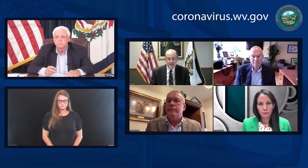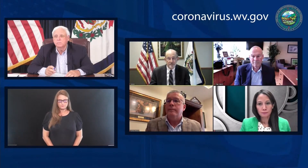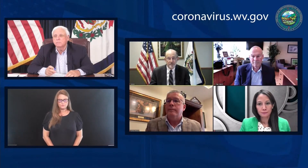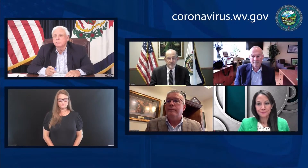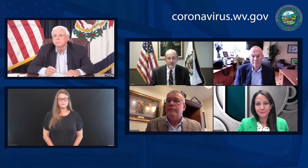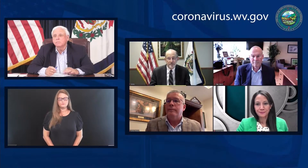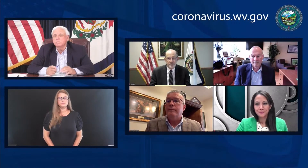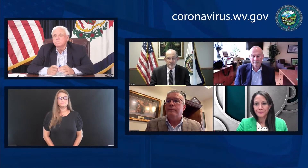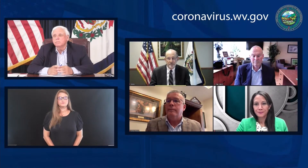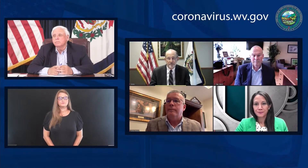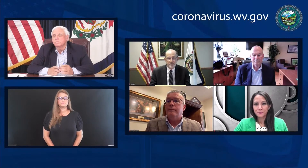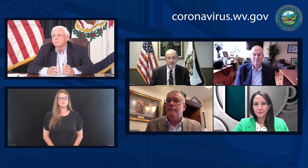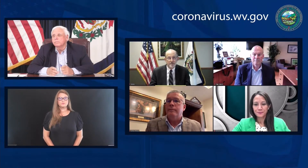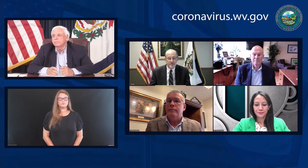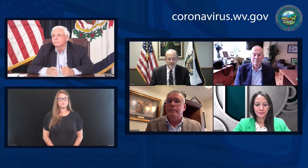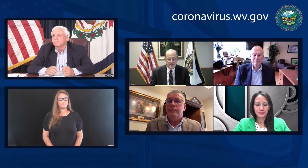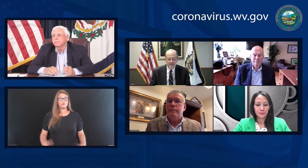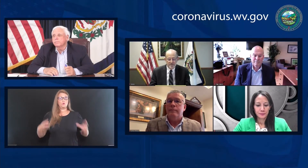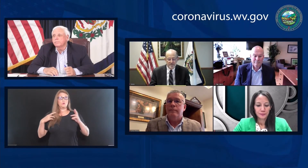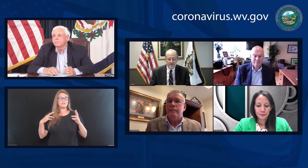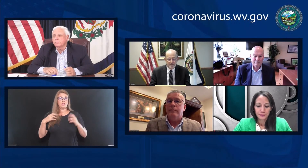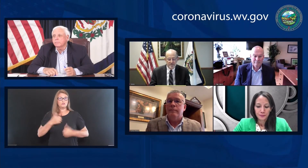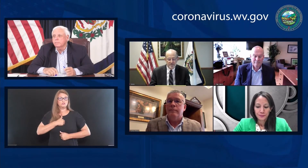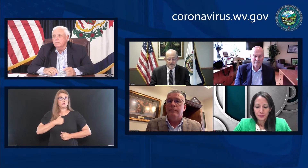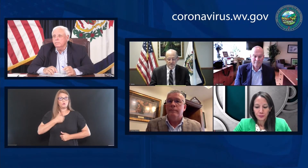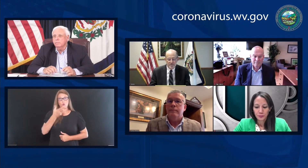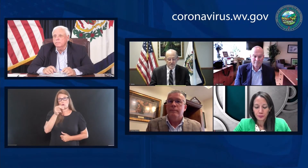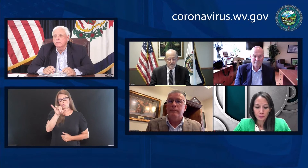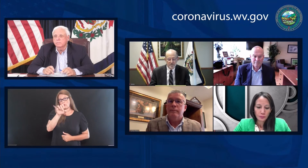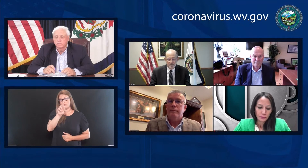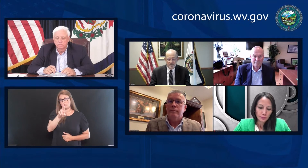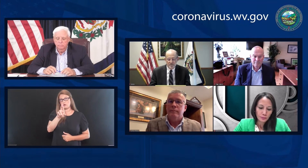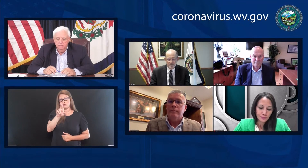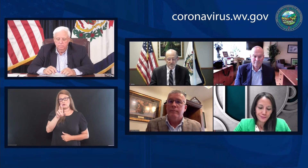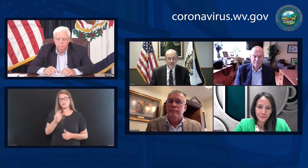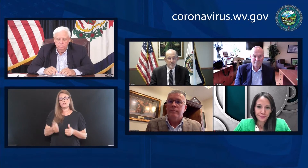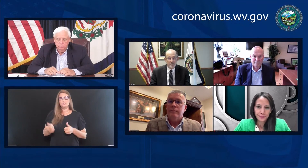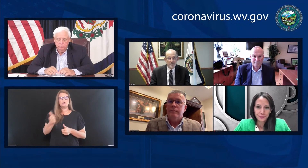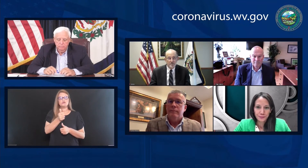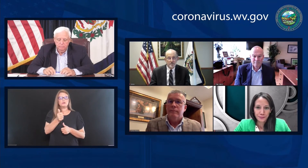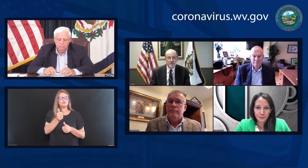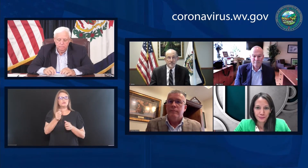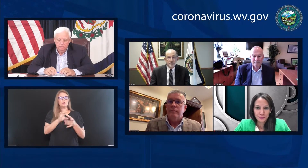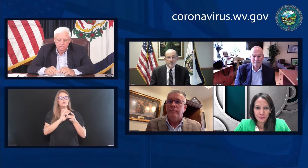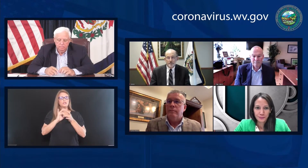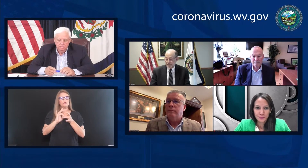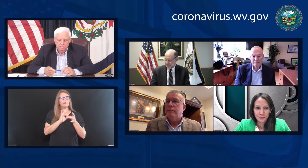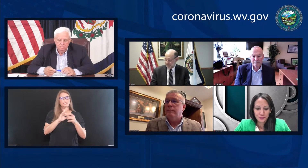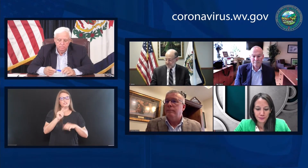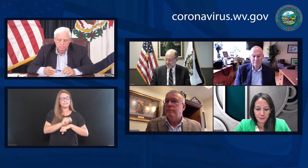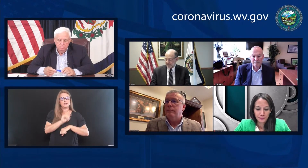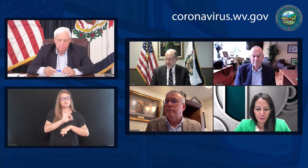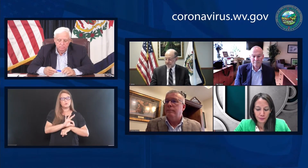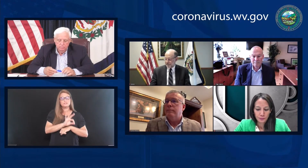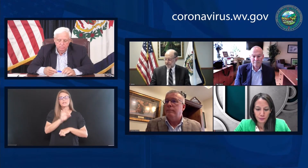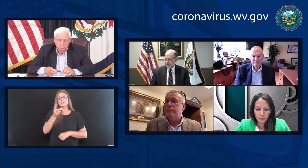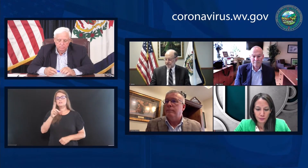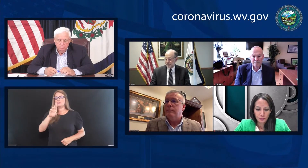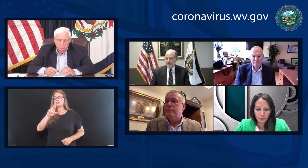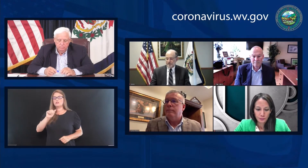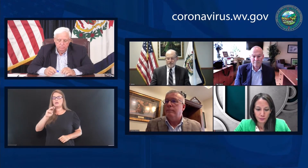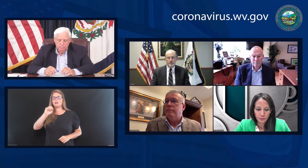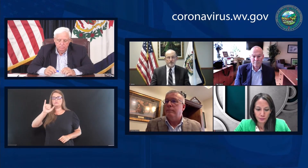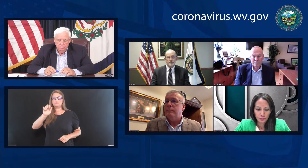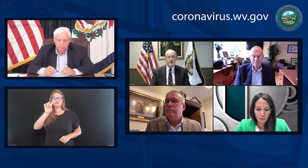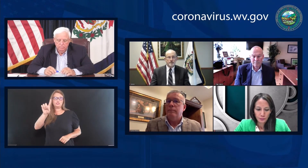Thank you, Secretary Crouch. Retired Major General Jim Hoyer, Director of our Joint Interagency Task Force, and Dr. Ayn Amjad, our State